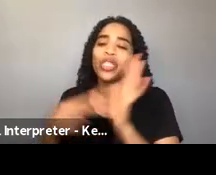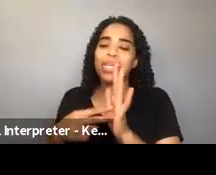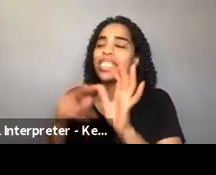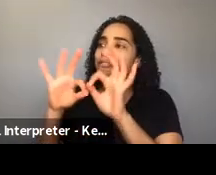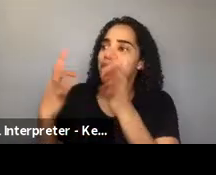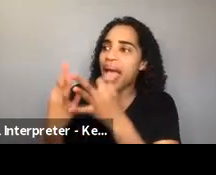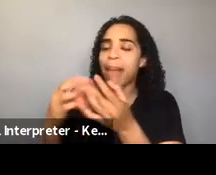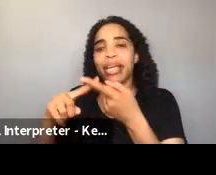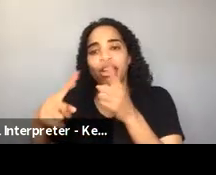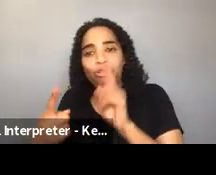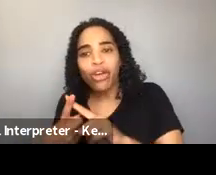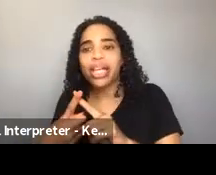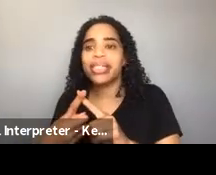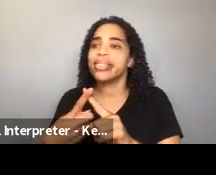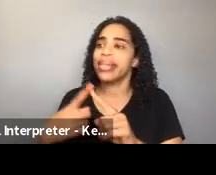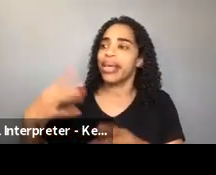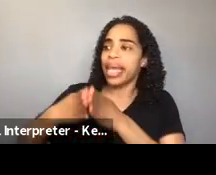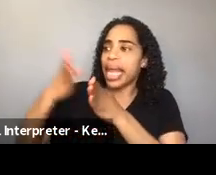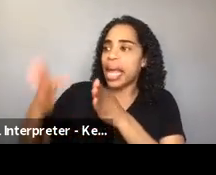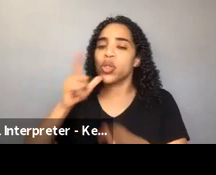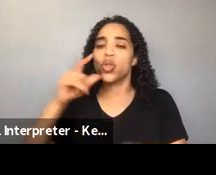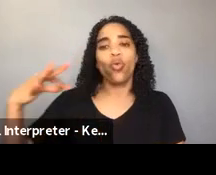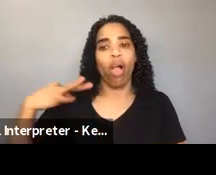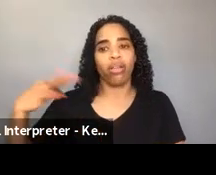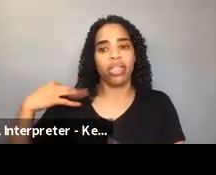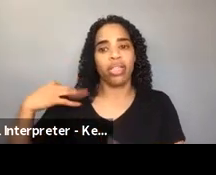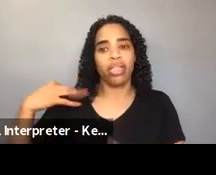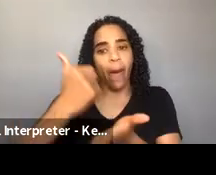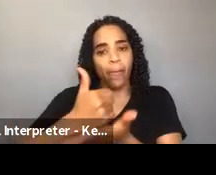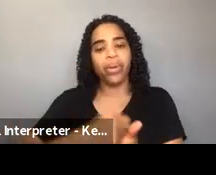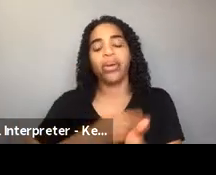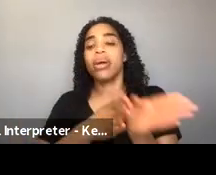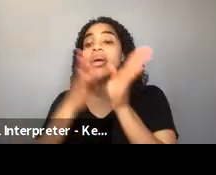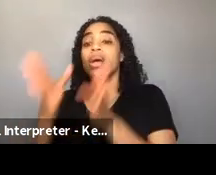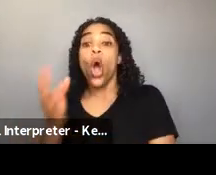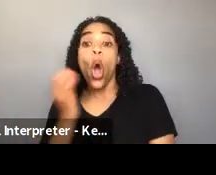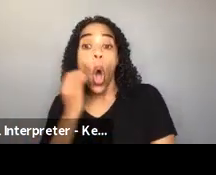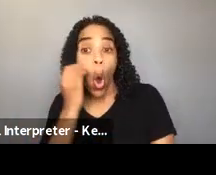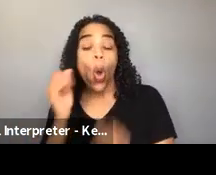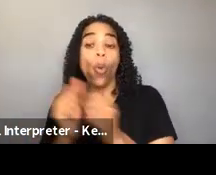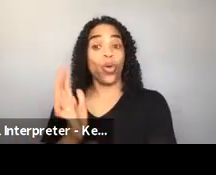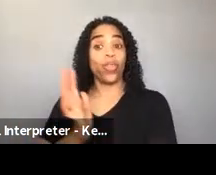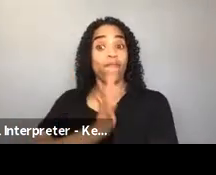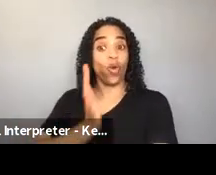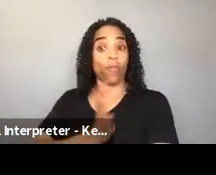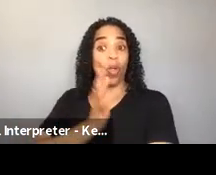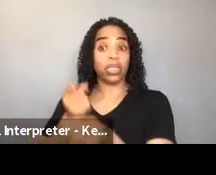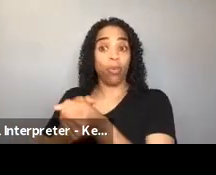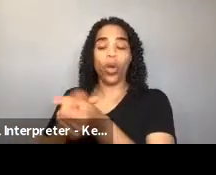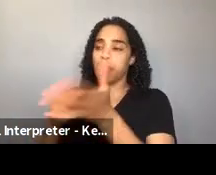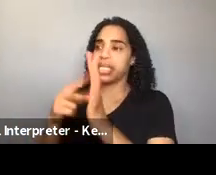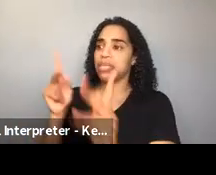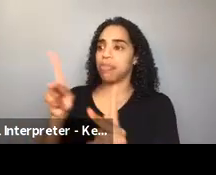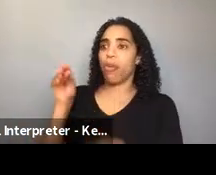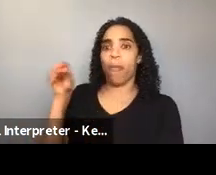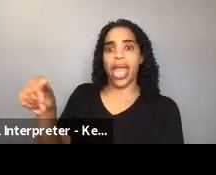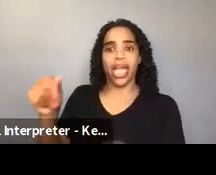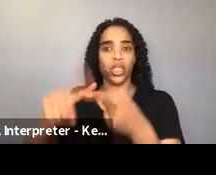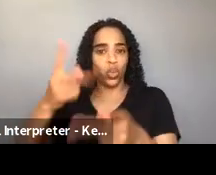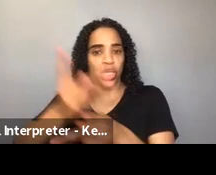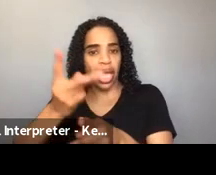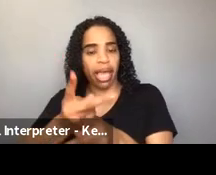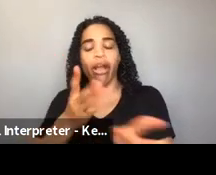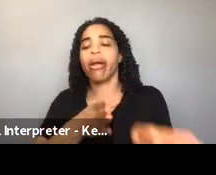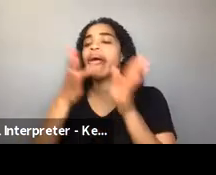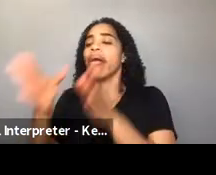members, friends, or neighbors. At home with formal supports, which are paid caregivers. At home without formal